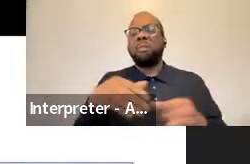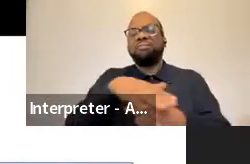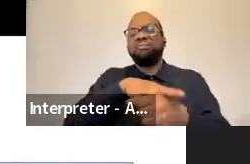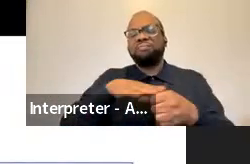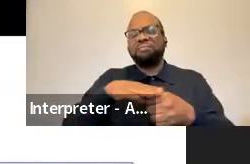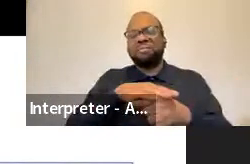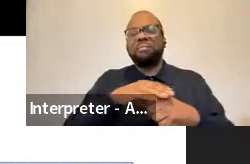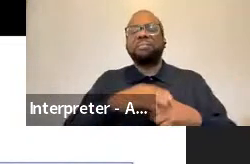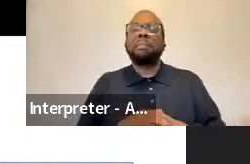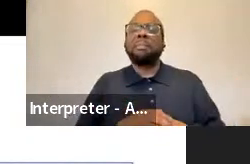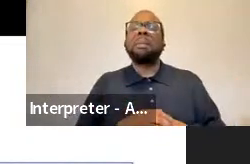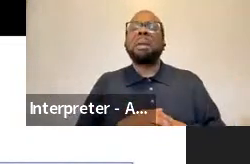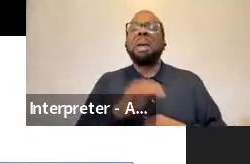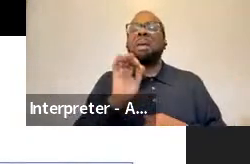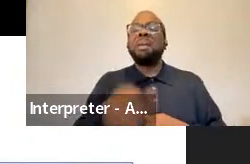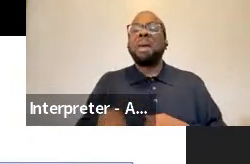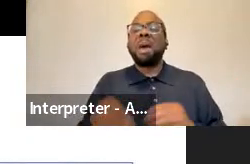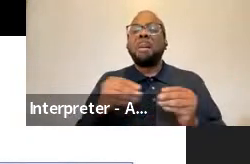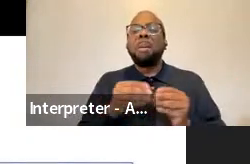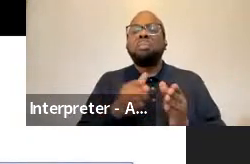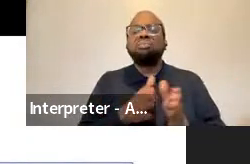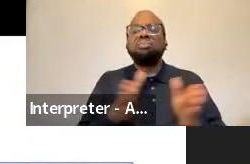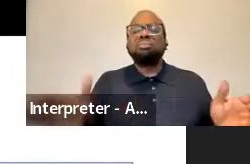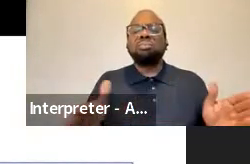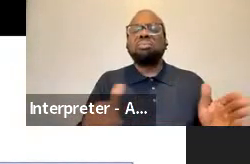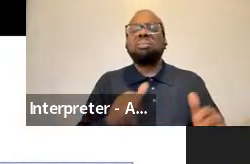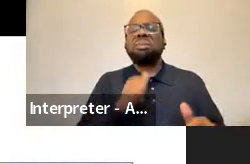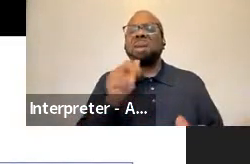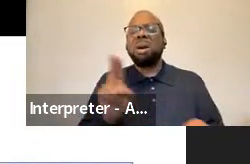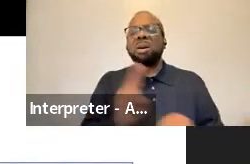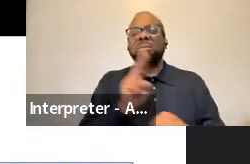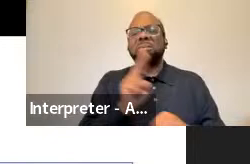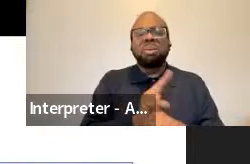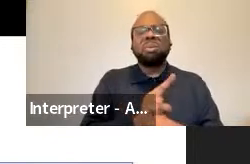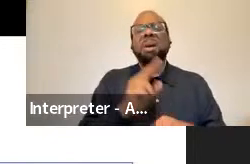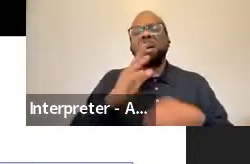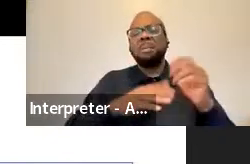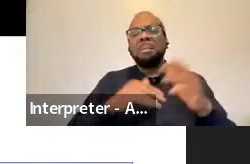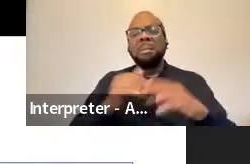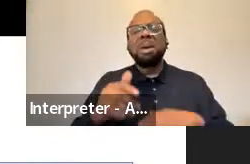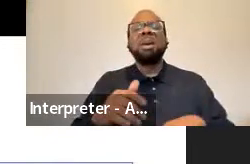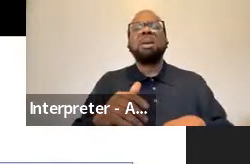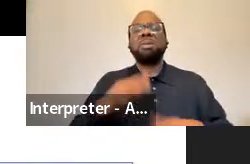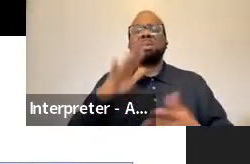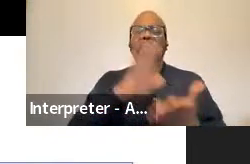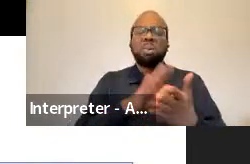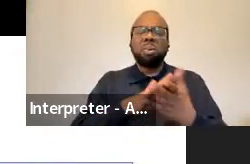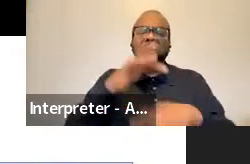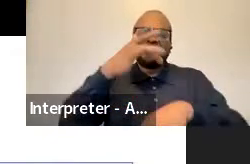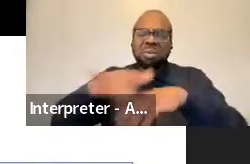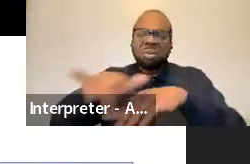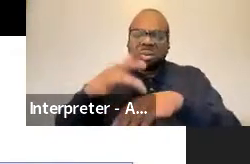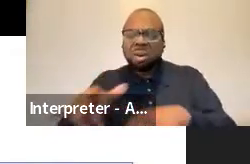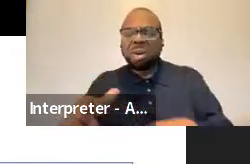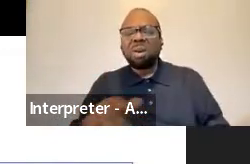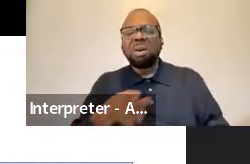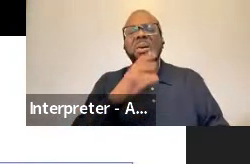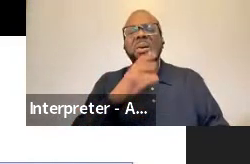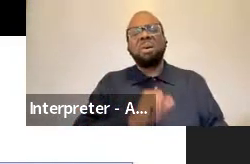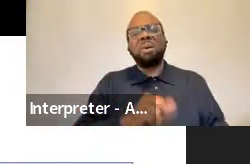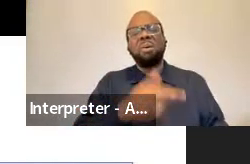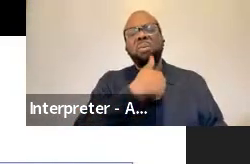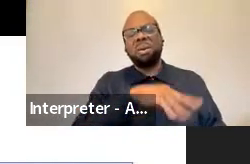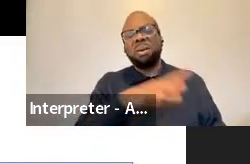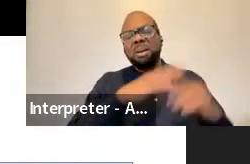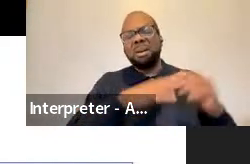That way, a broader range of underused buildings like vacant schools or former religious buildings can be converted into